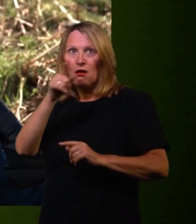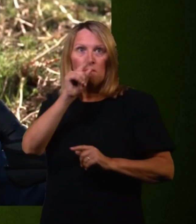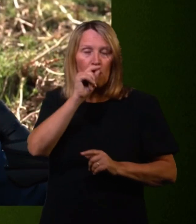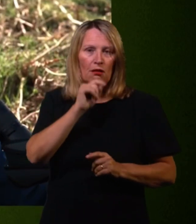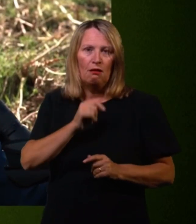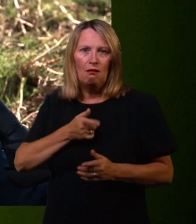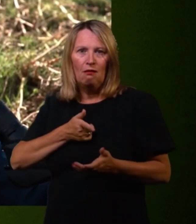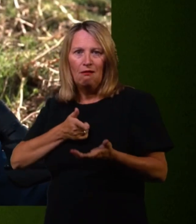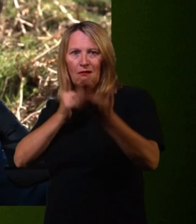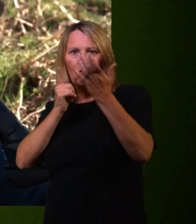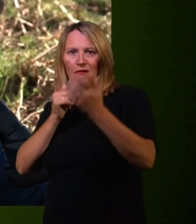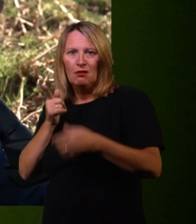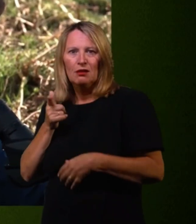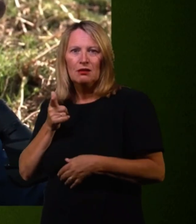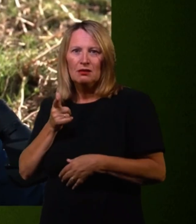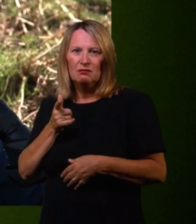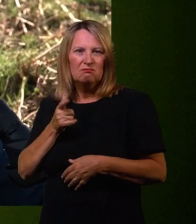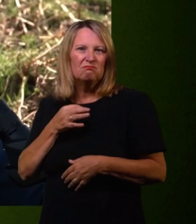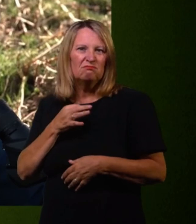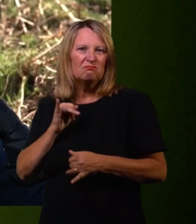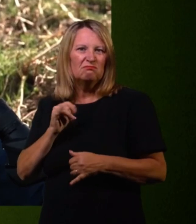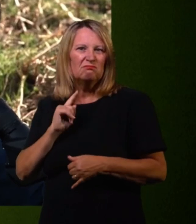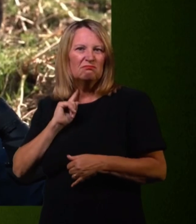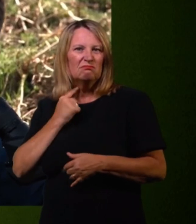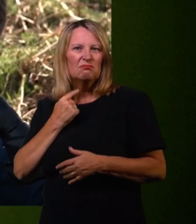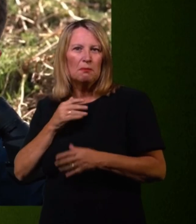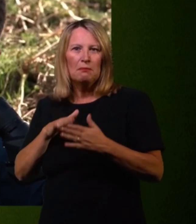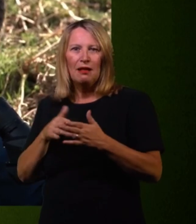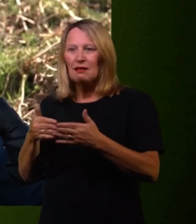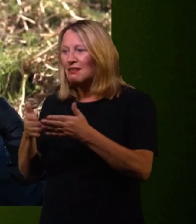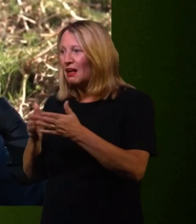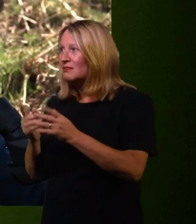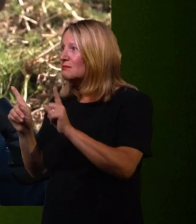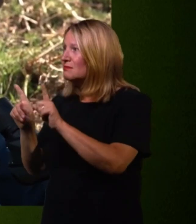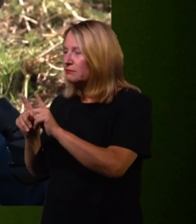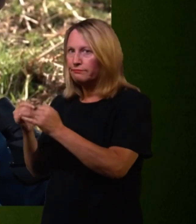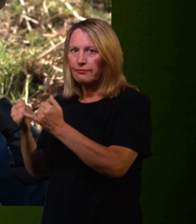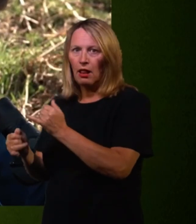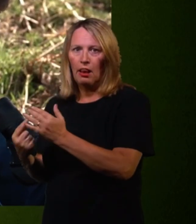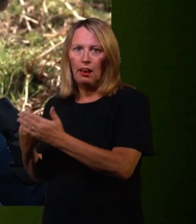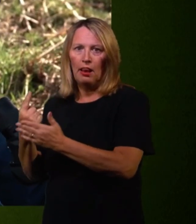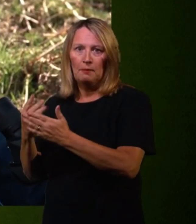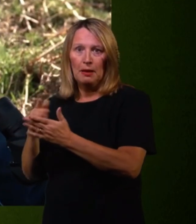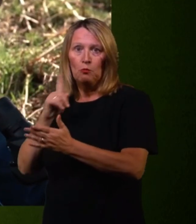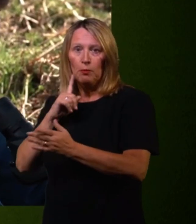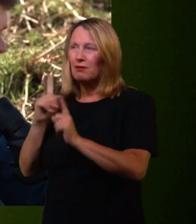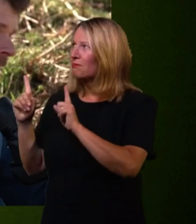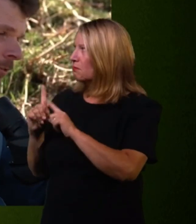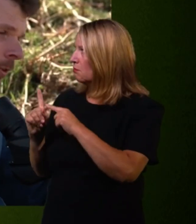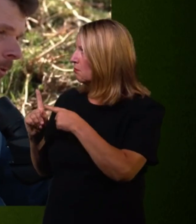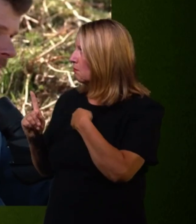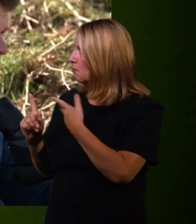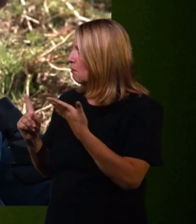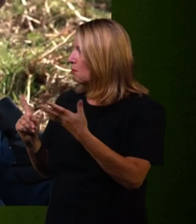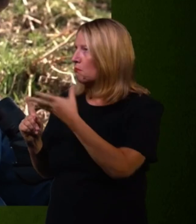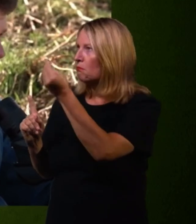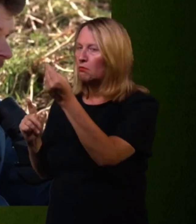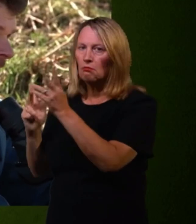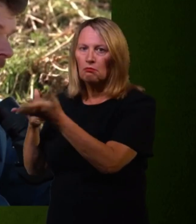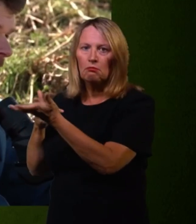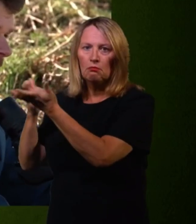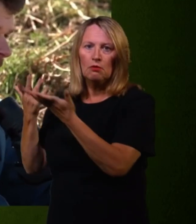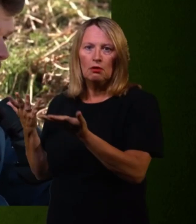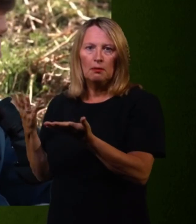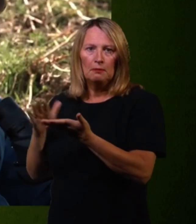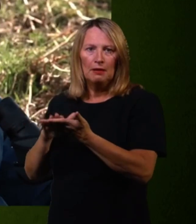hen harrier, that is a really effective way of making the nest fail, because then the female has no partner to provide food, will